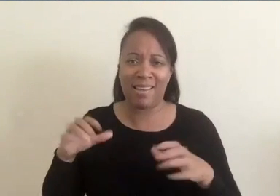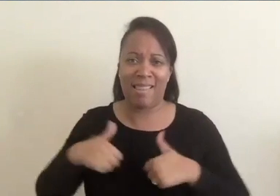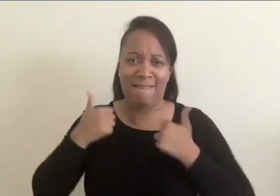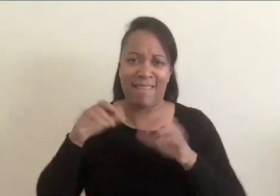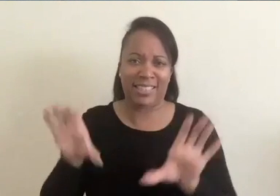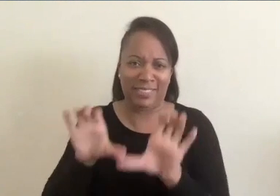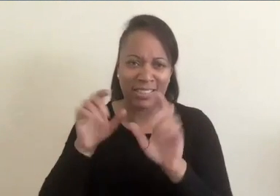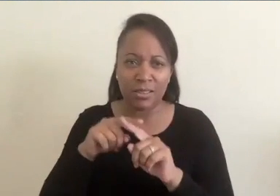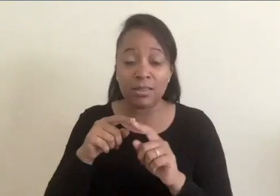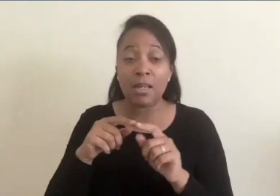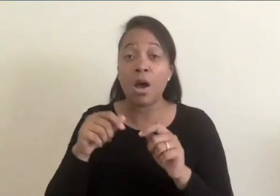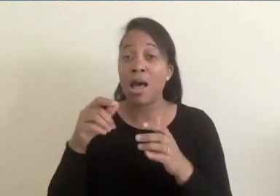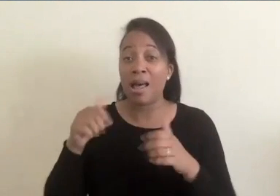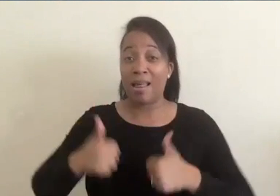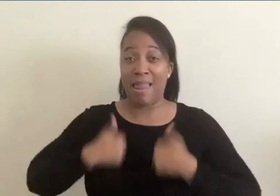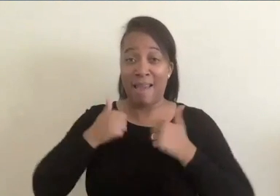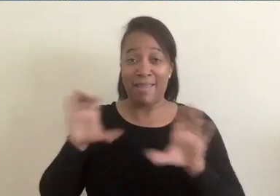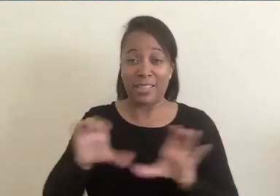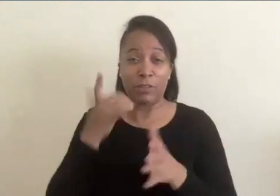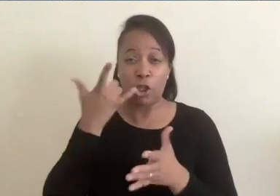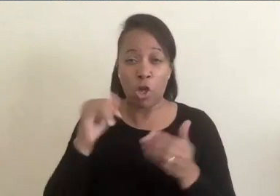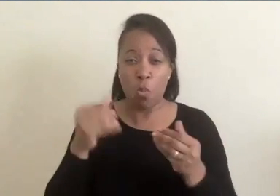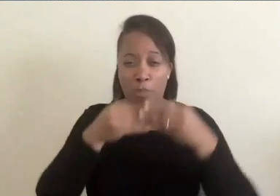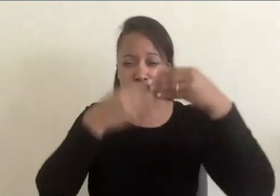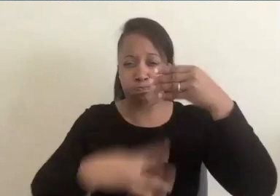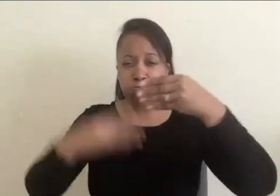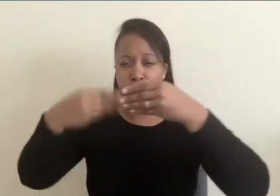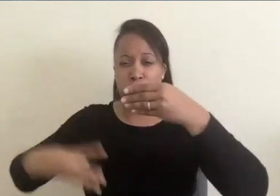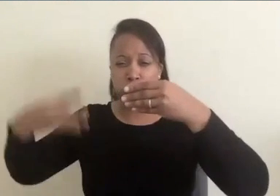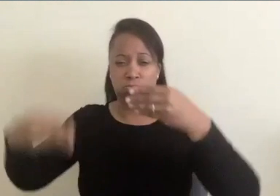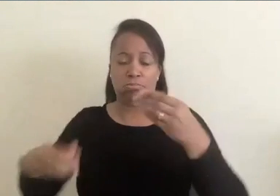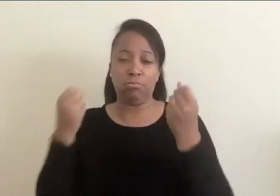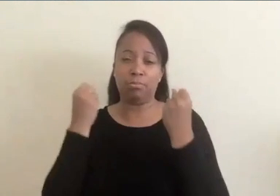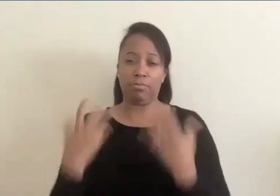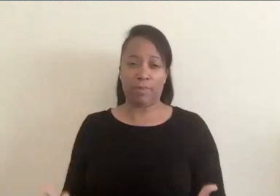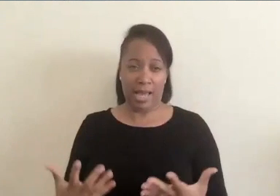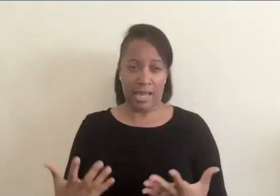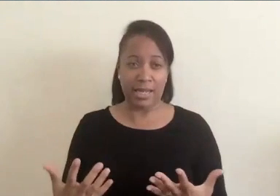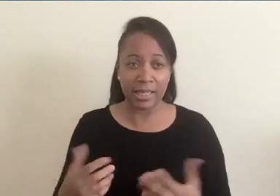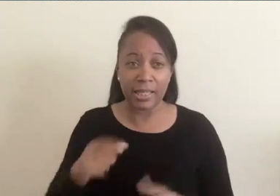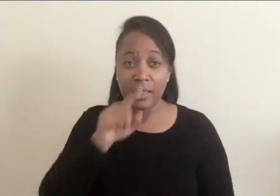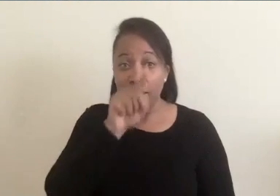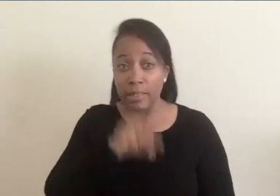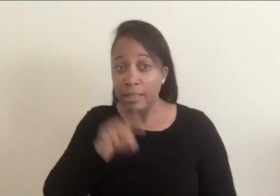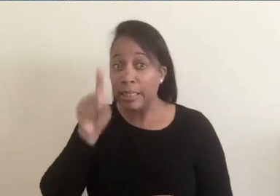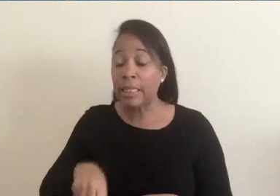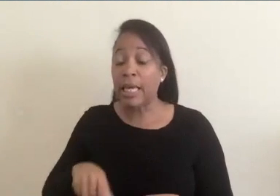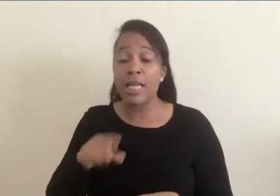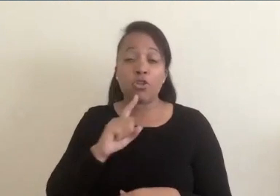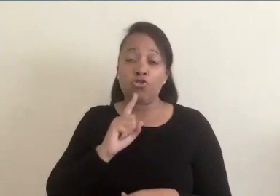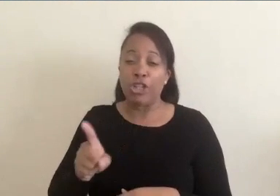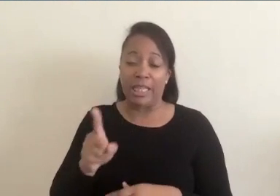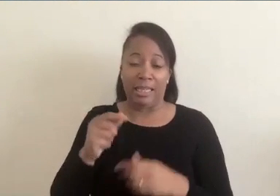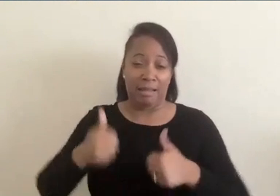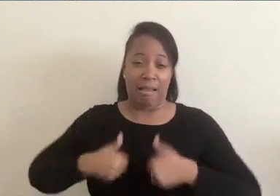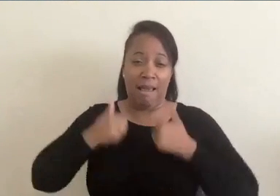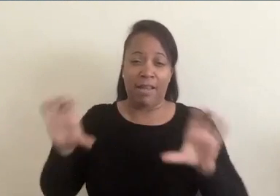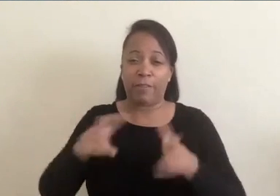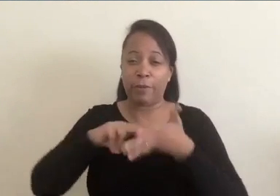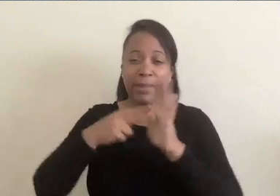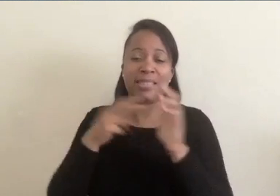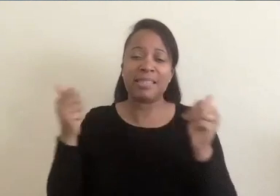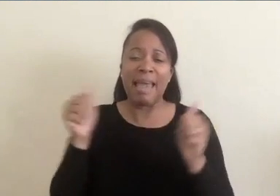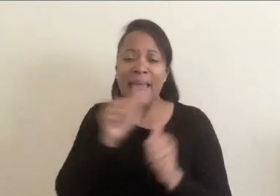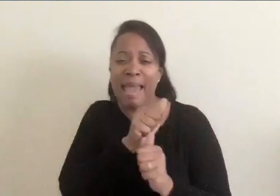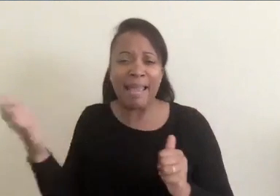life activities, but there are many. And you'll see that a major life activity is pretty much almost anything someone